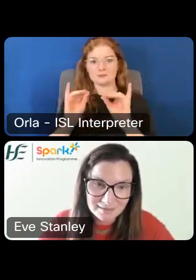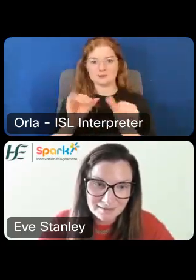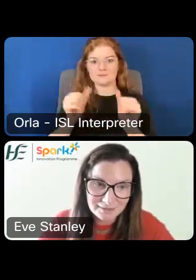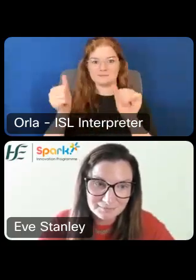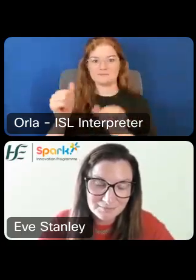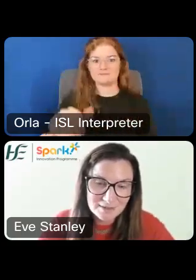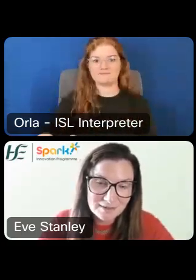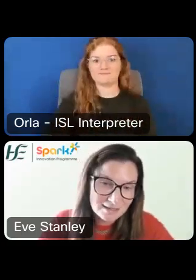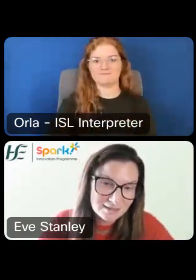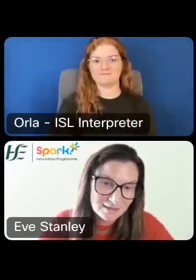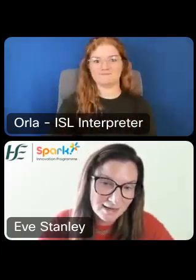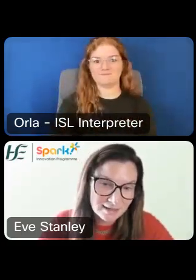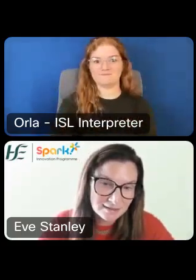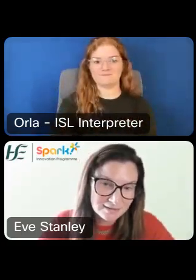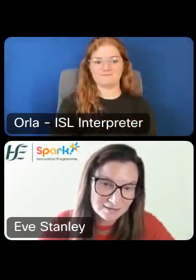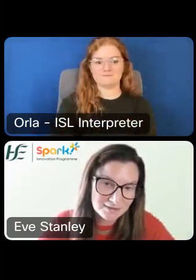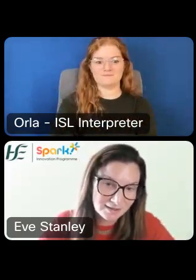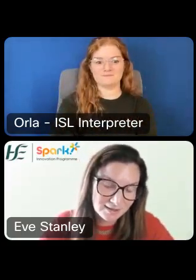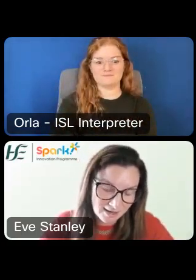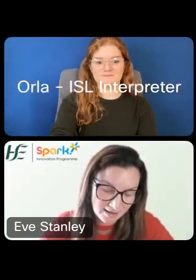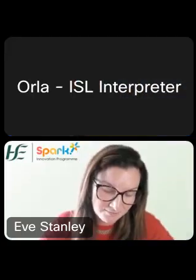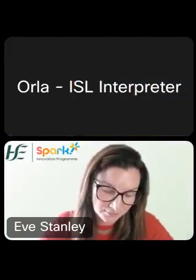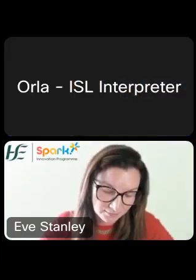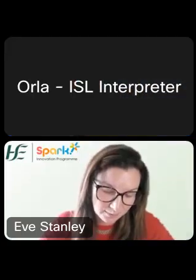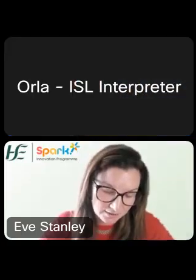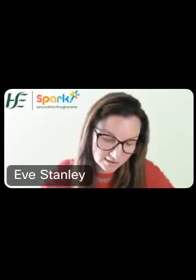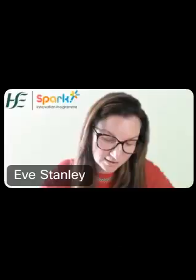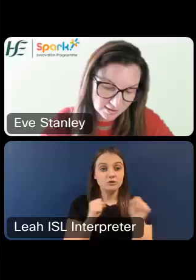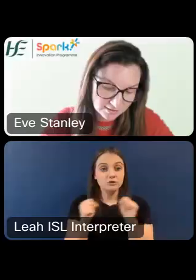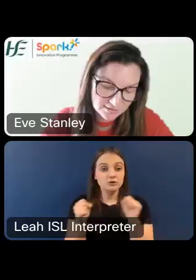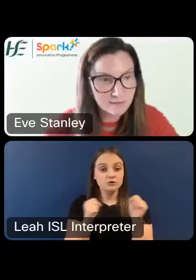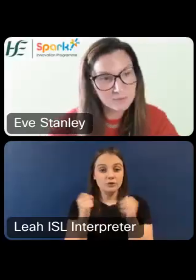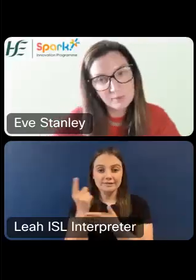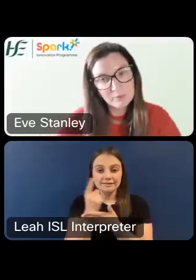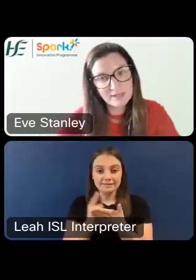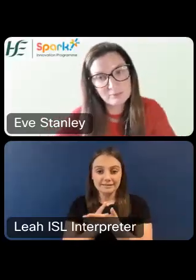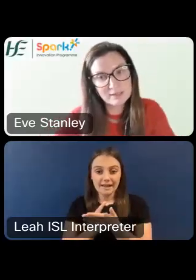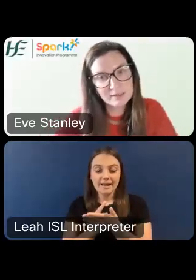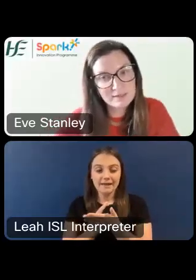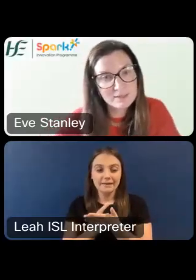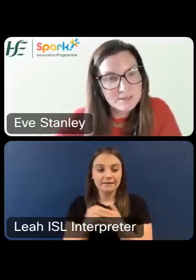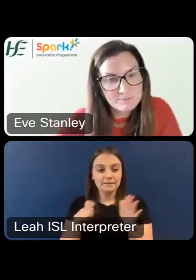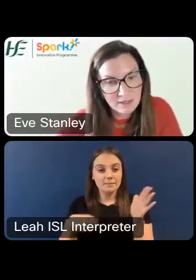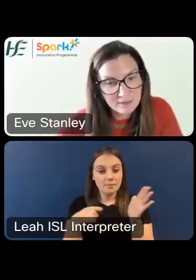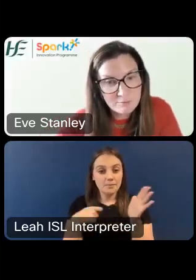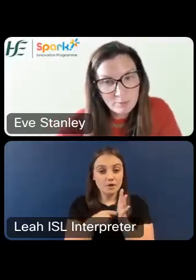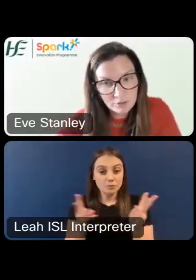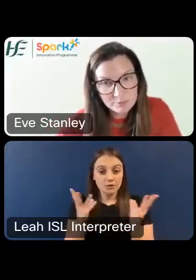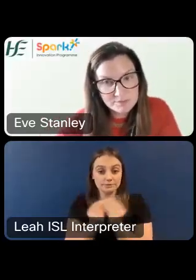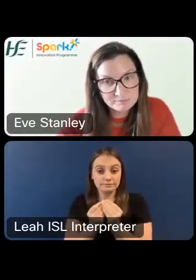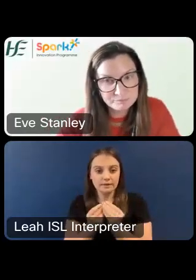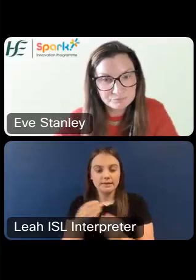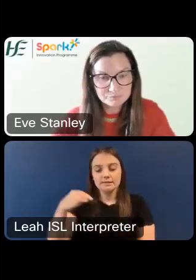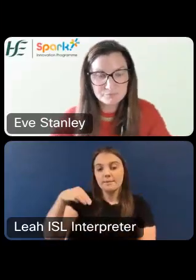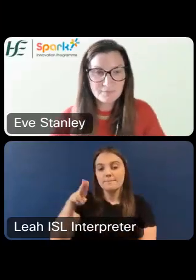Thanks, Catherine. So the next service design project that we have worked with are the Mama